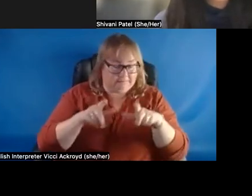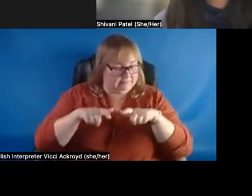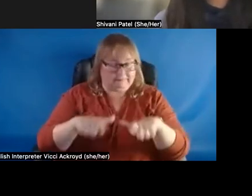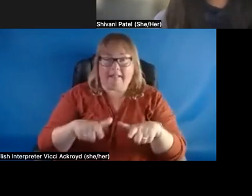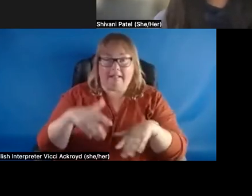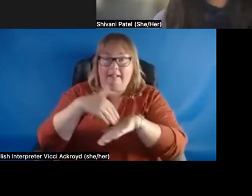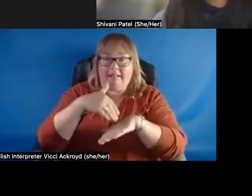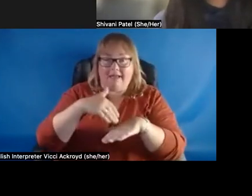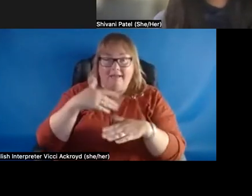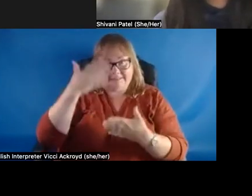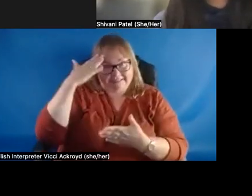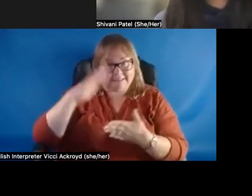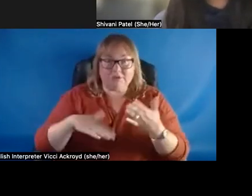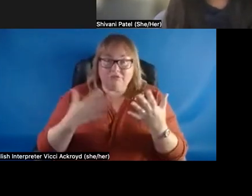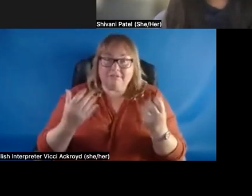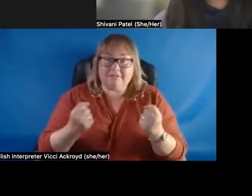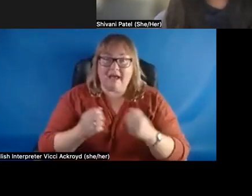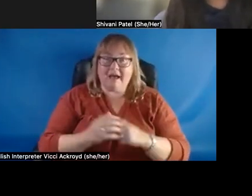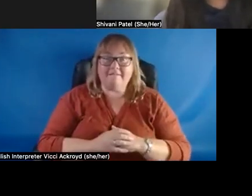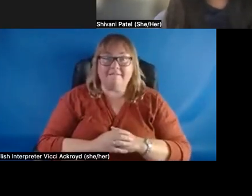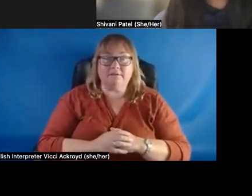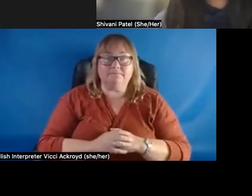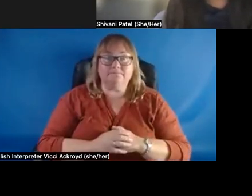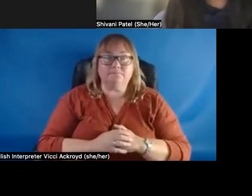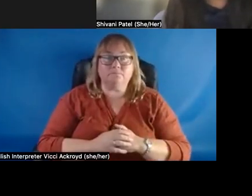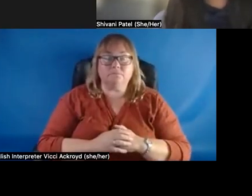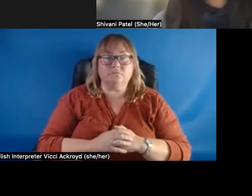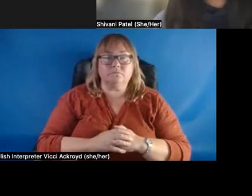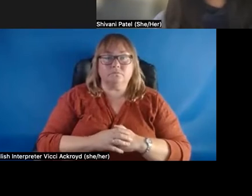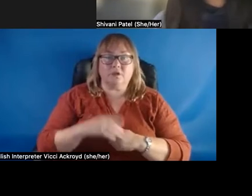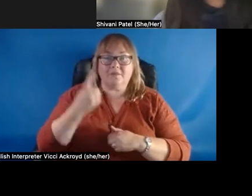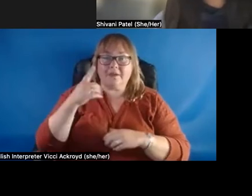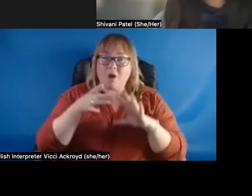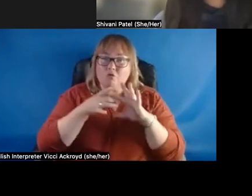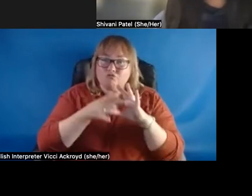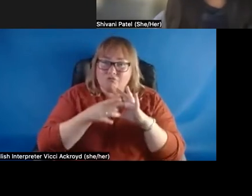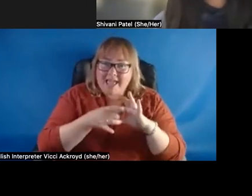Yeah, I think it was like about the relationships and how they exist.